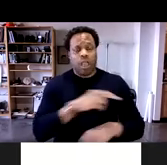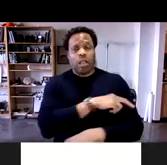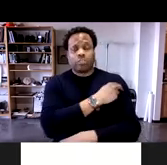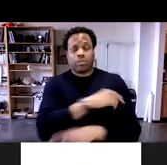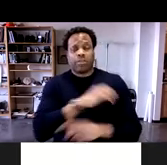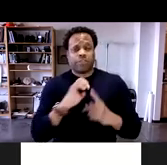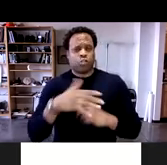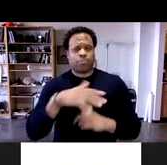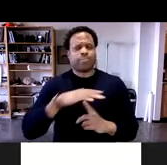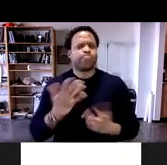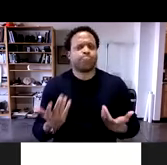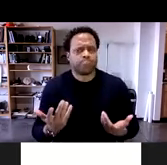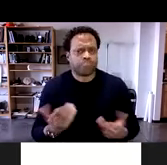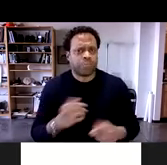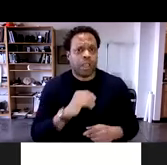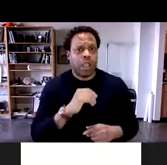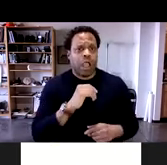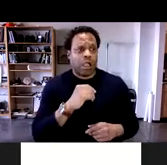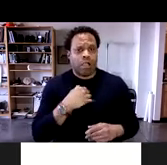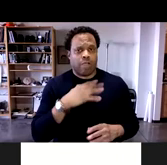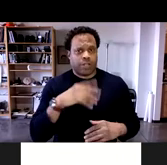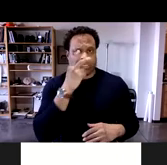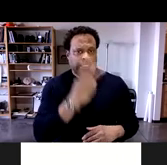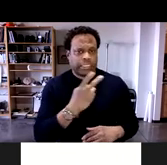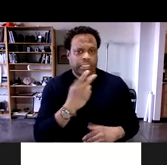little situations where Zoom can have captioning.